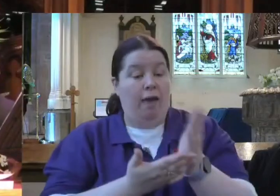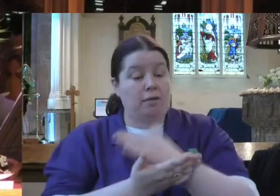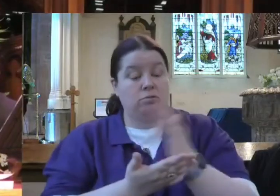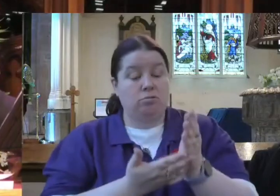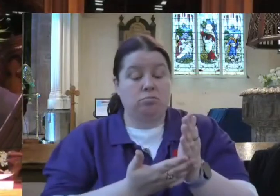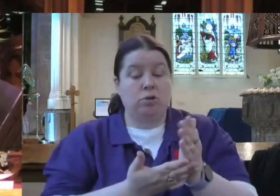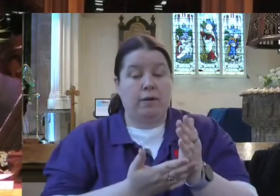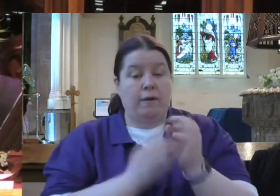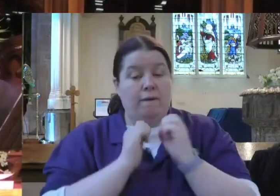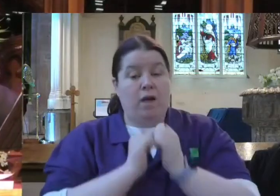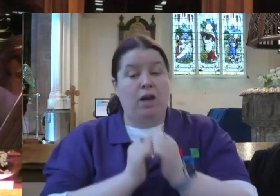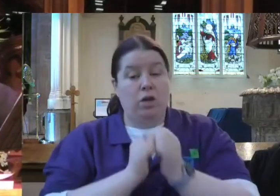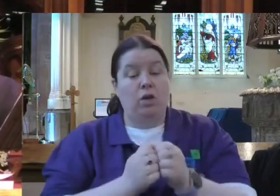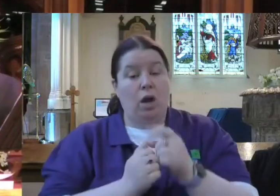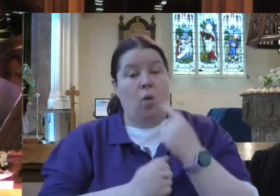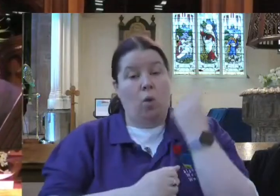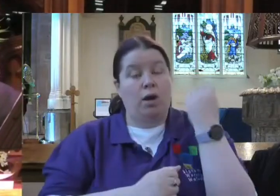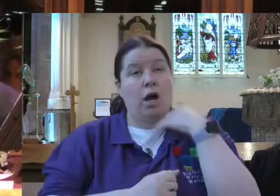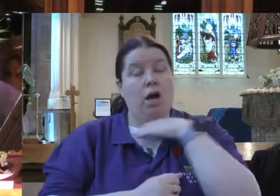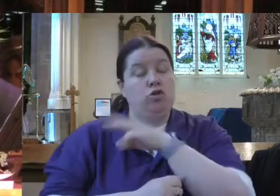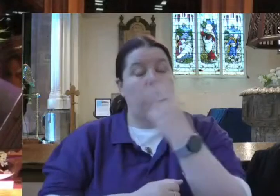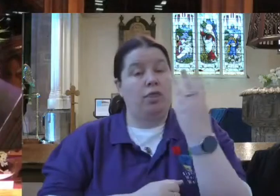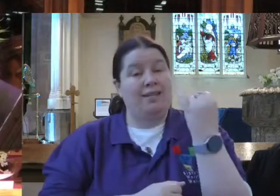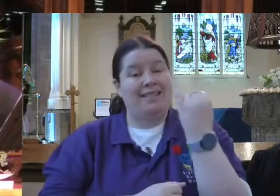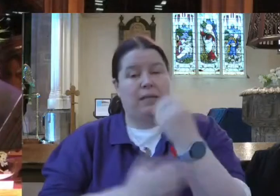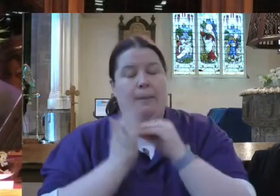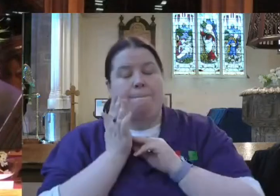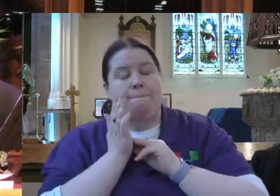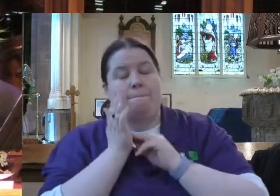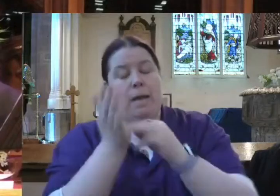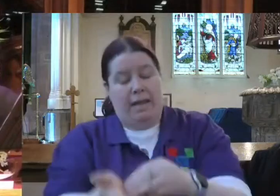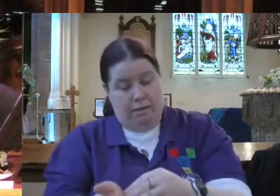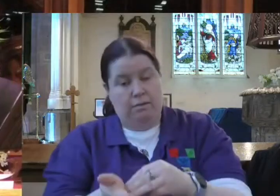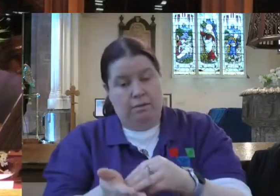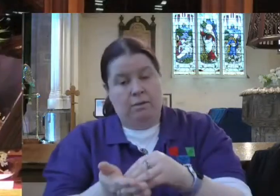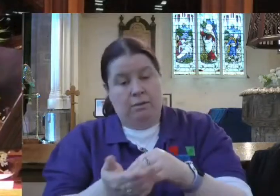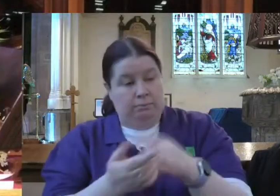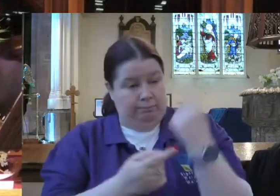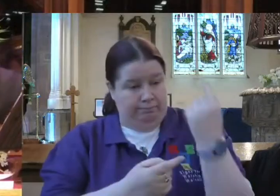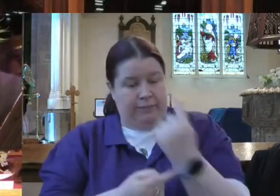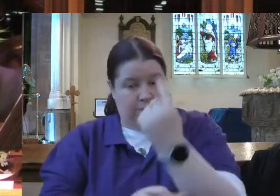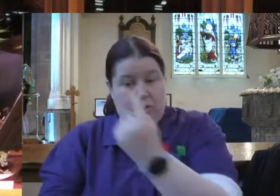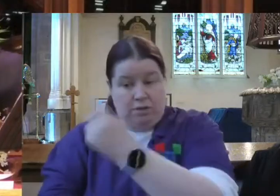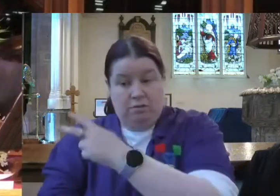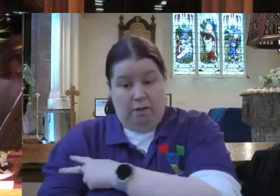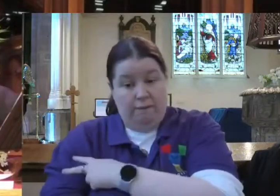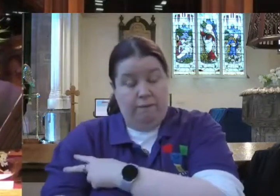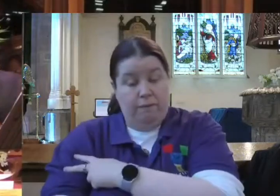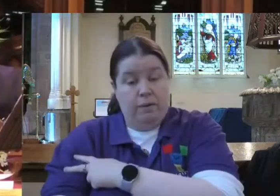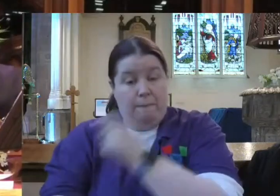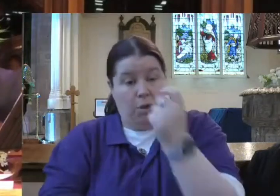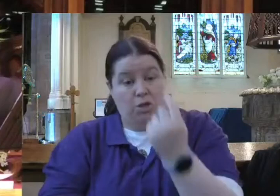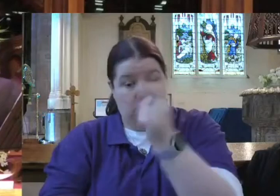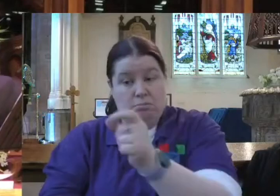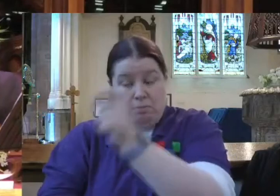totalled a value of £136 million. The average workforce employee that